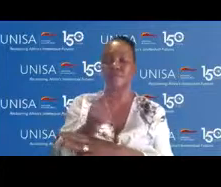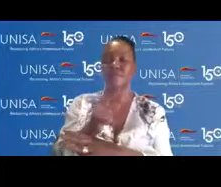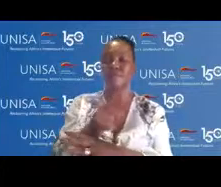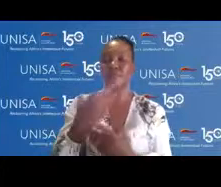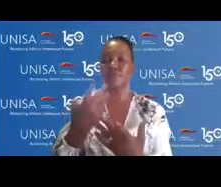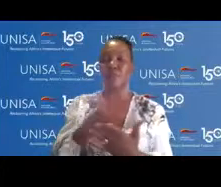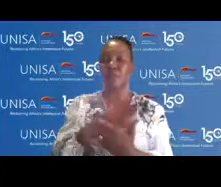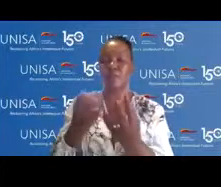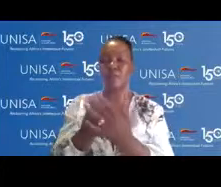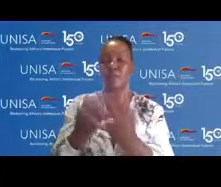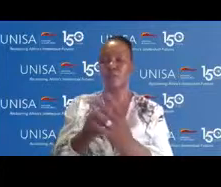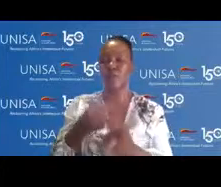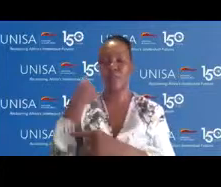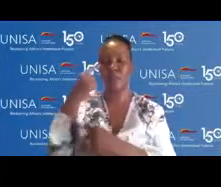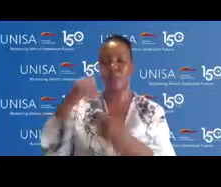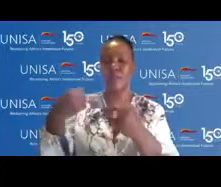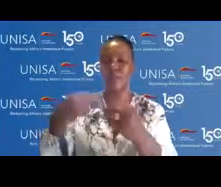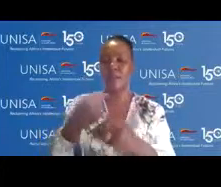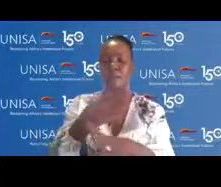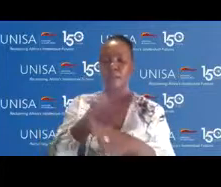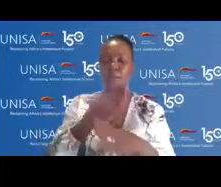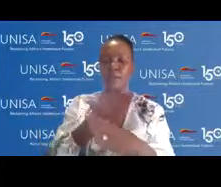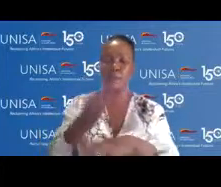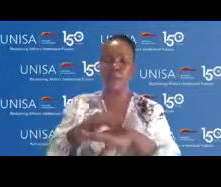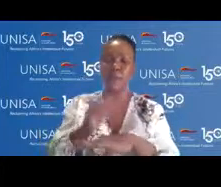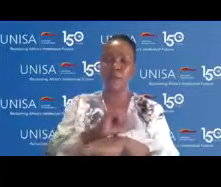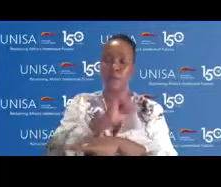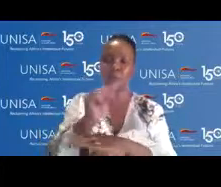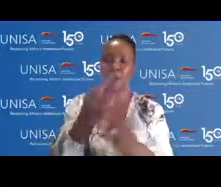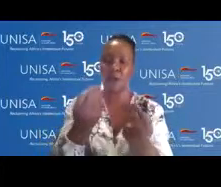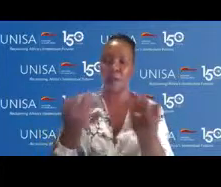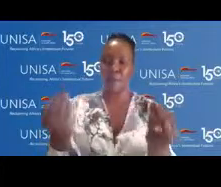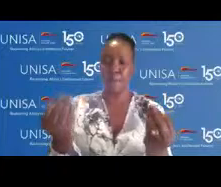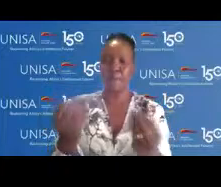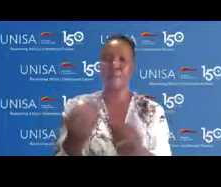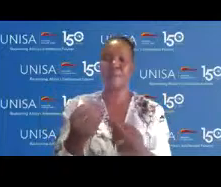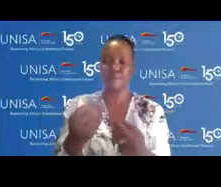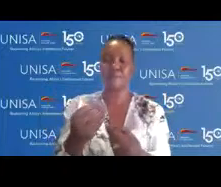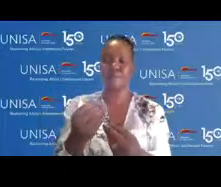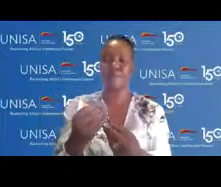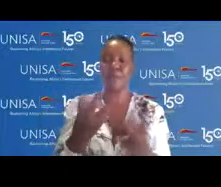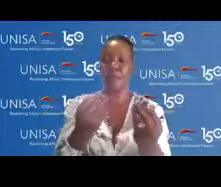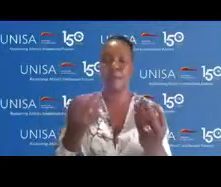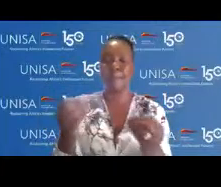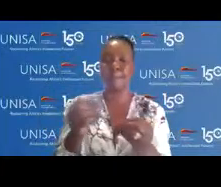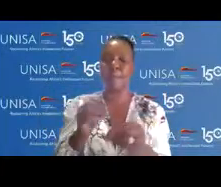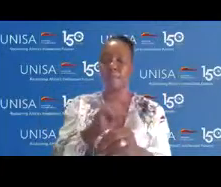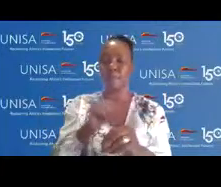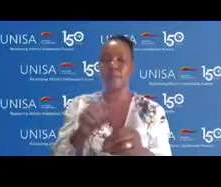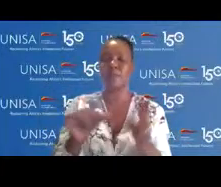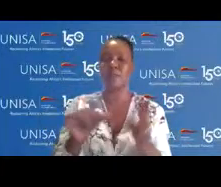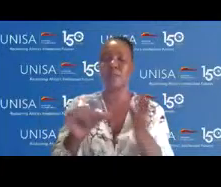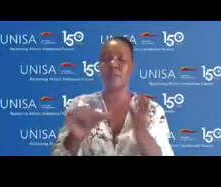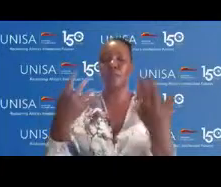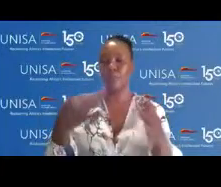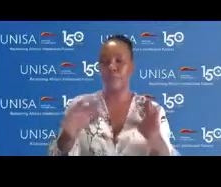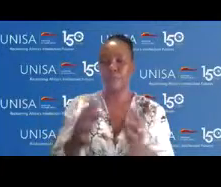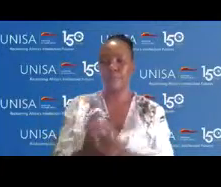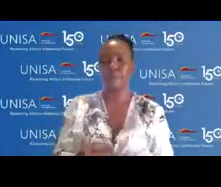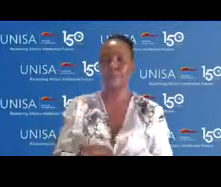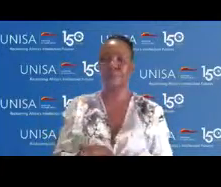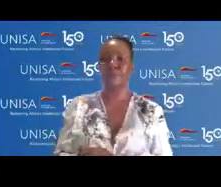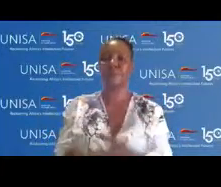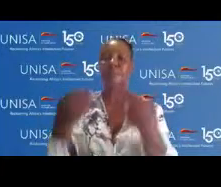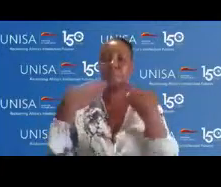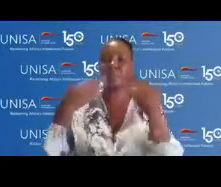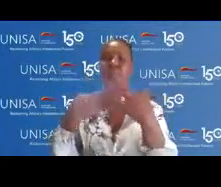if you're working a lot with numbers, yes, a number pad is necessary. Thanks. Thanks, Panele. Yes, that's